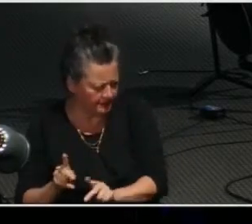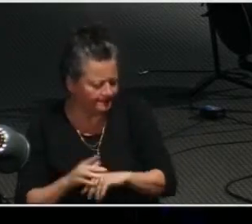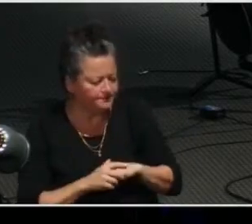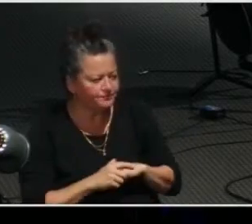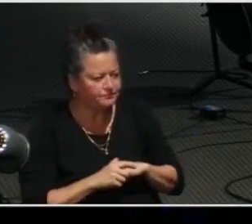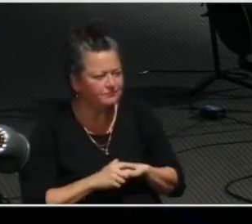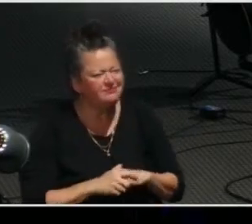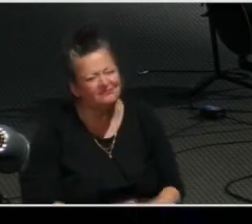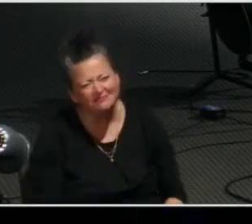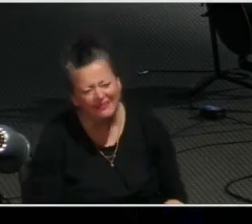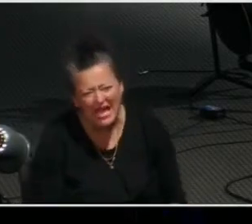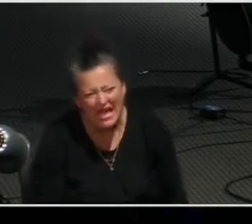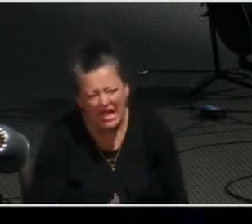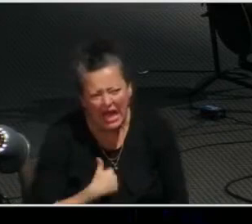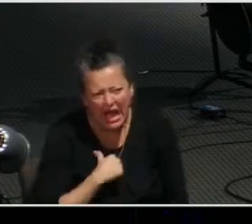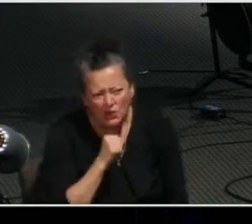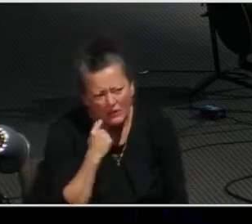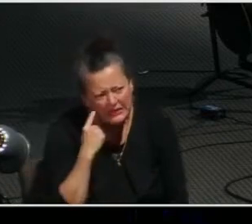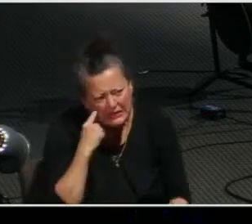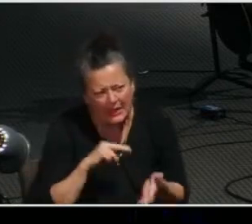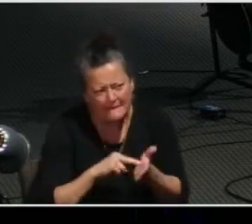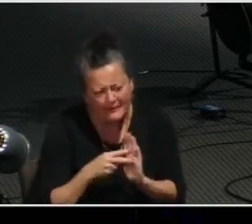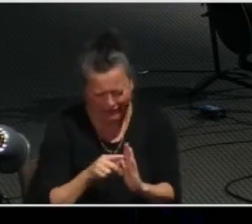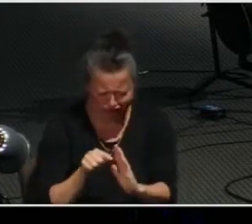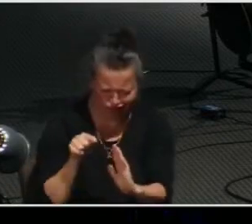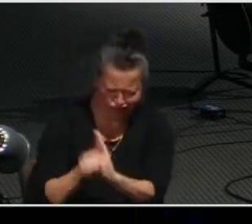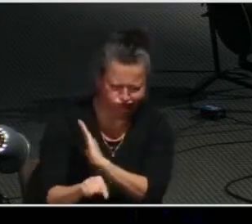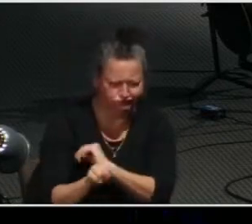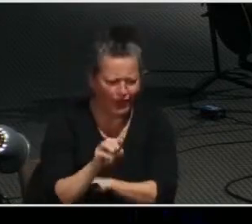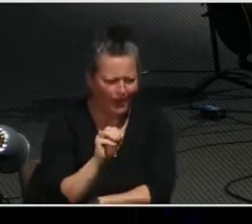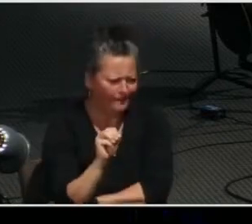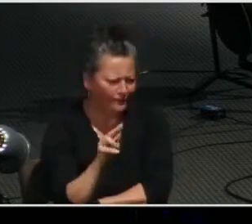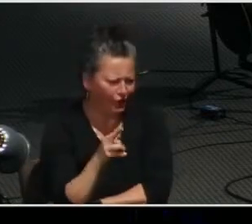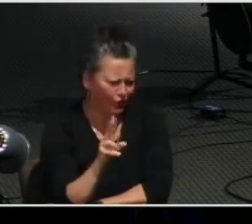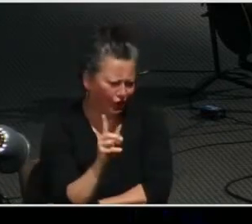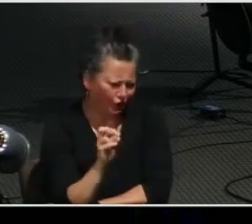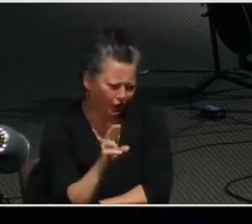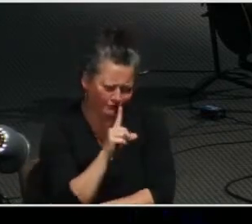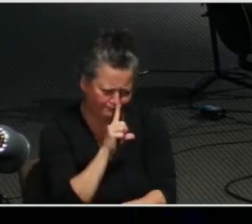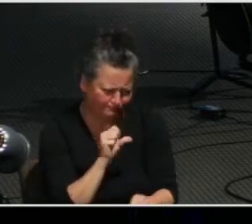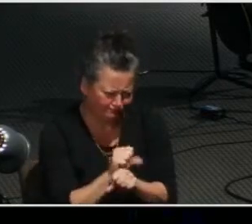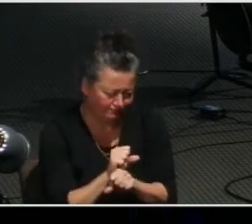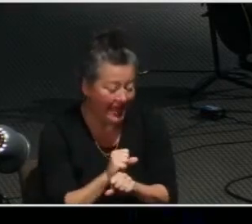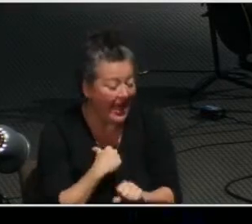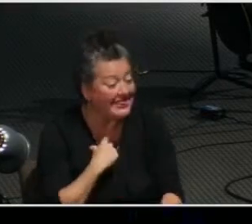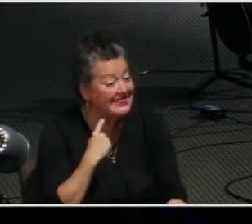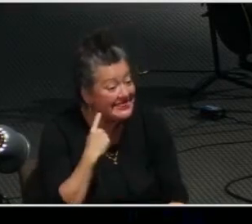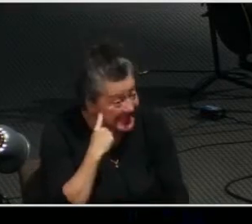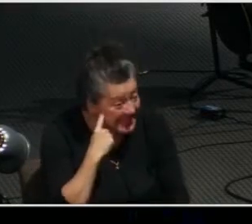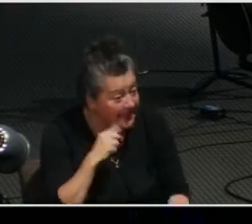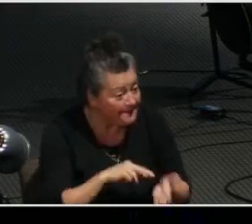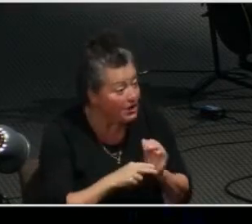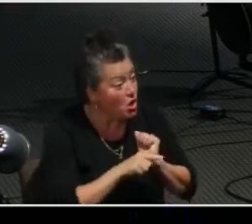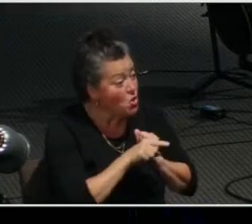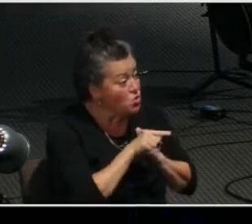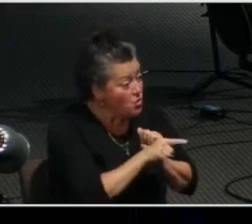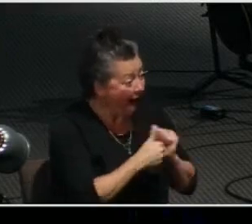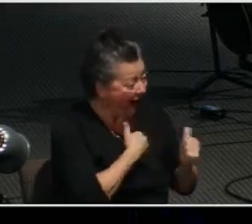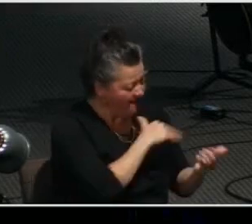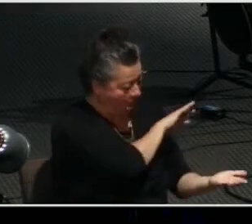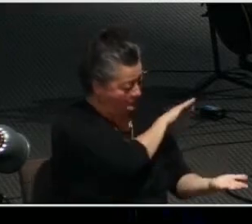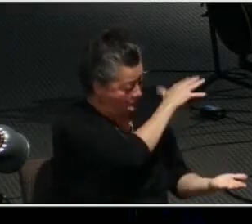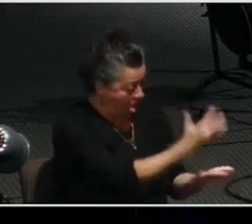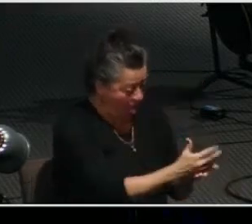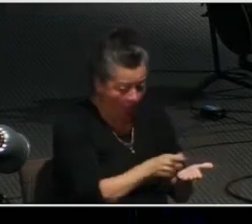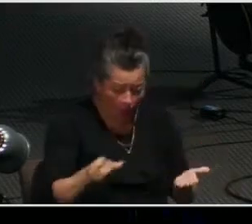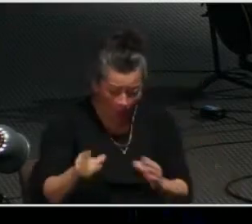murder here, but more likely he is pointing to the impact of such a lifestyle on others.